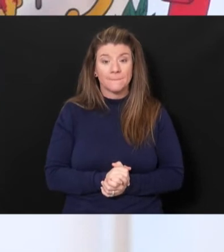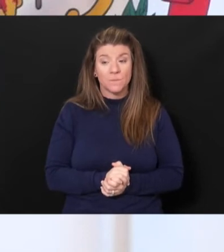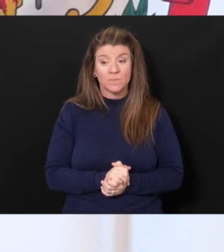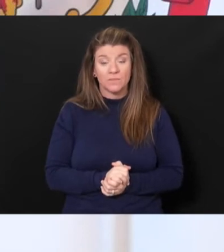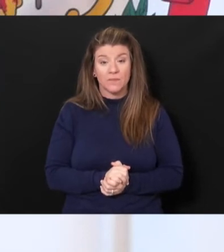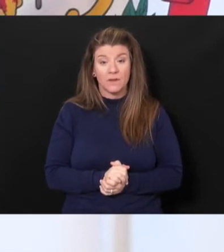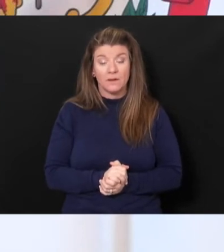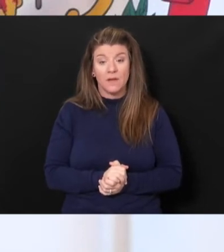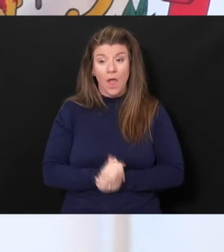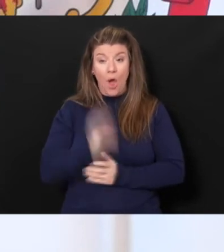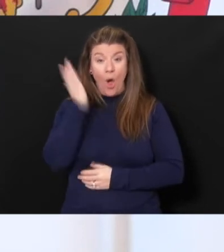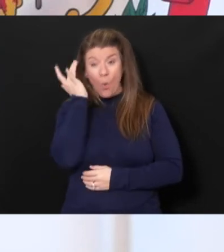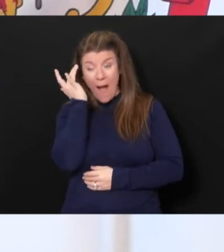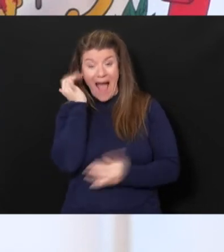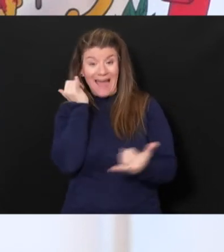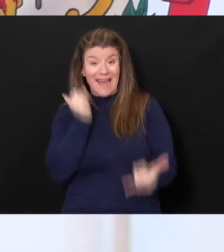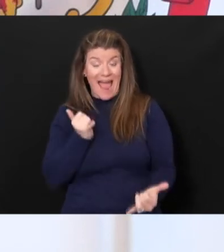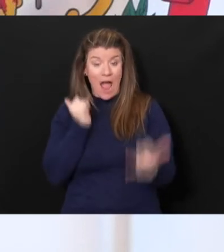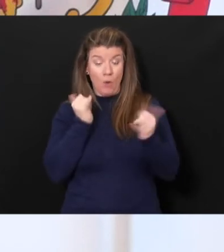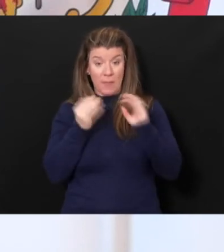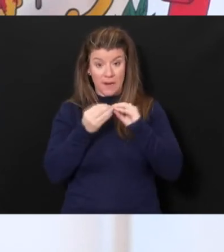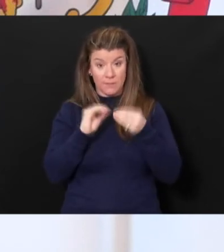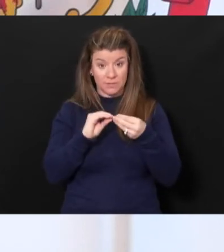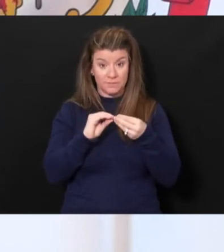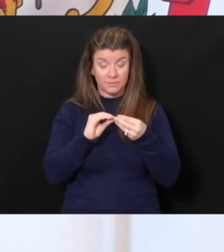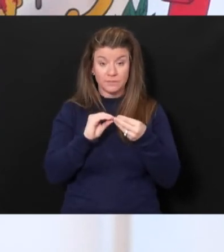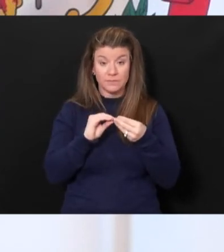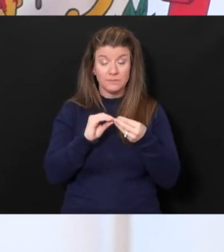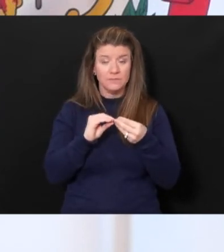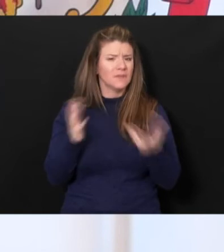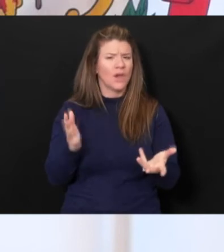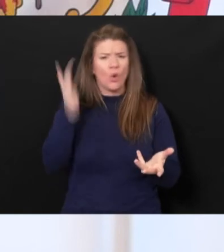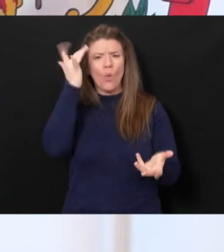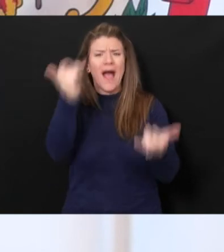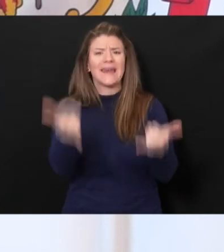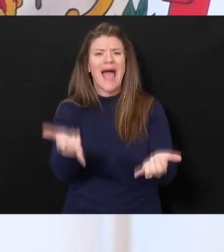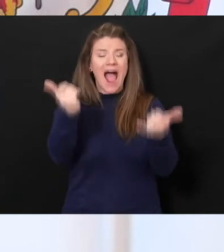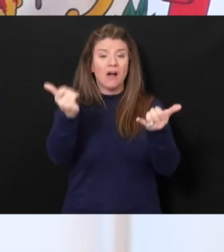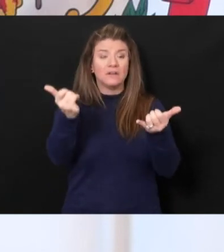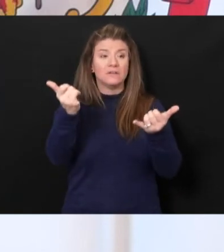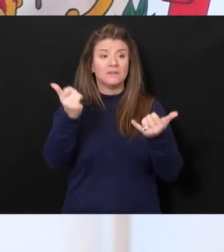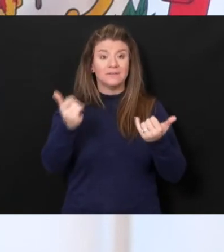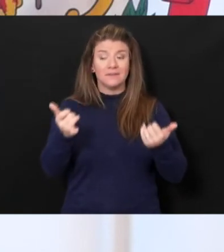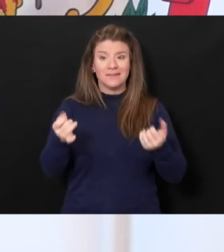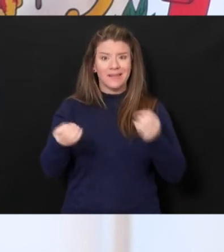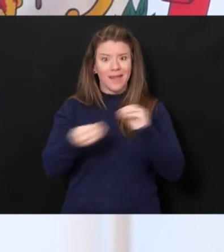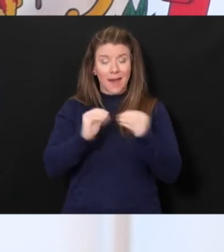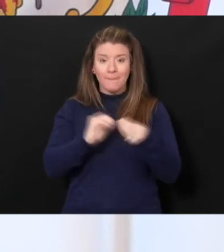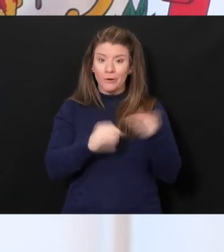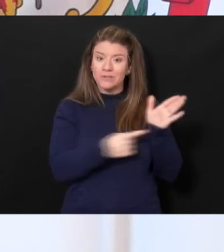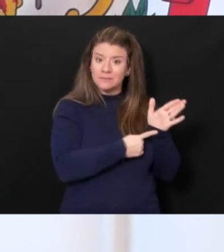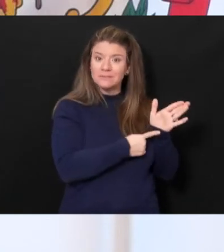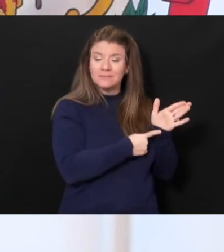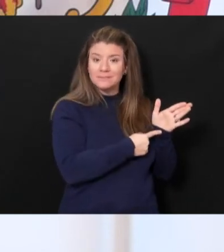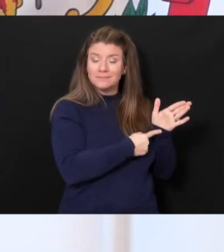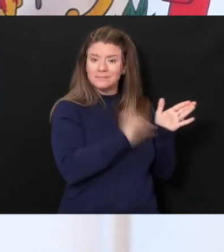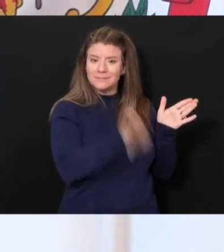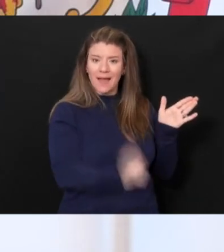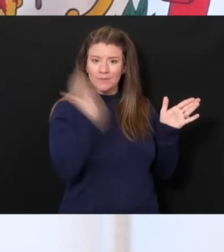Clay, on why now with the numbers, I mean, why now is because the numbers tell us this. That's why